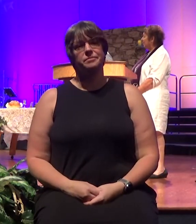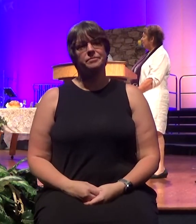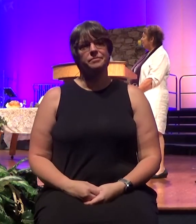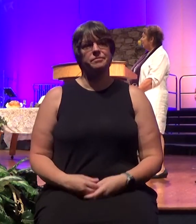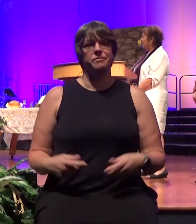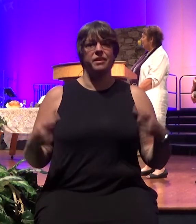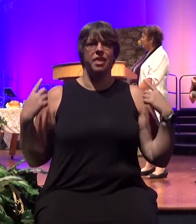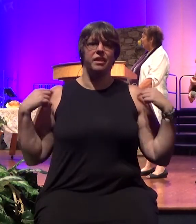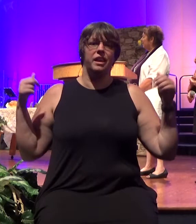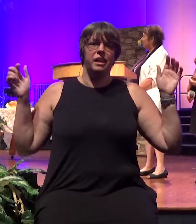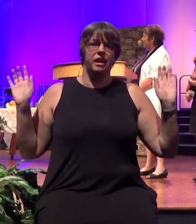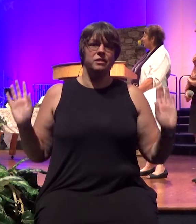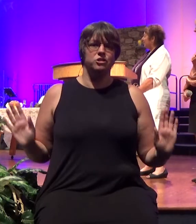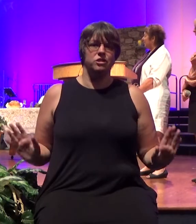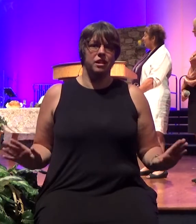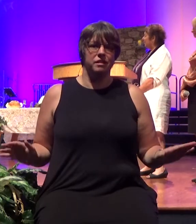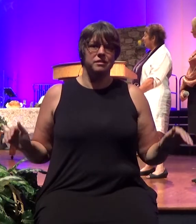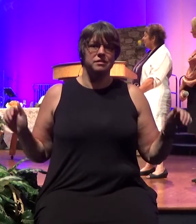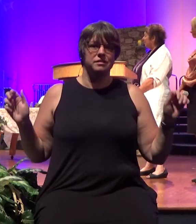angels.